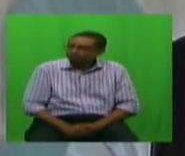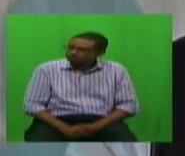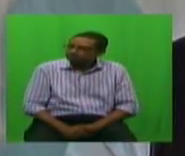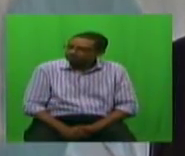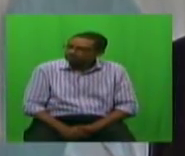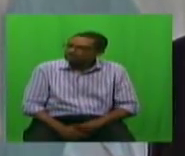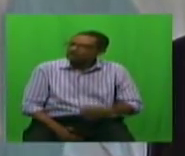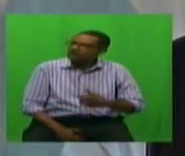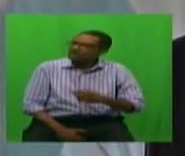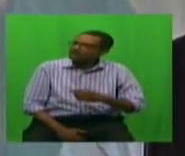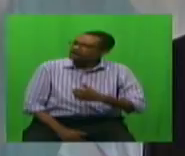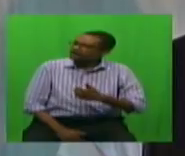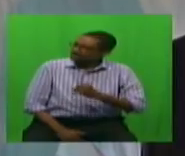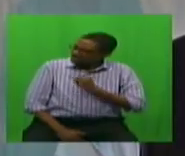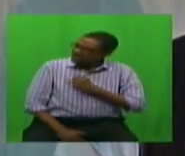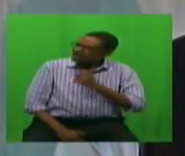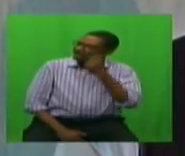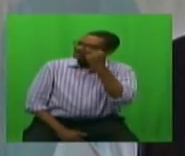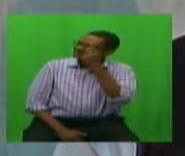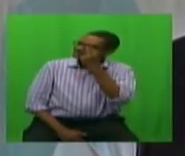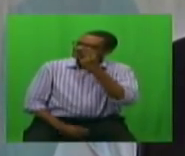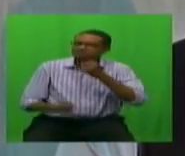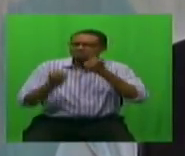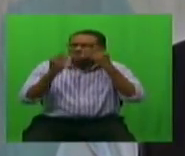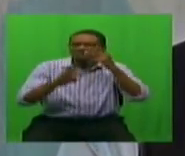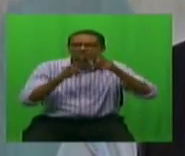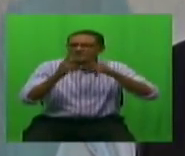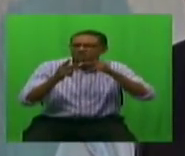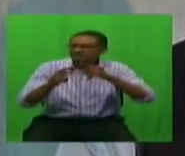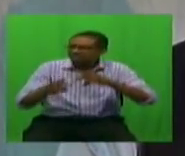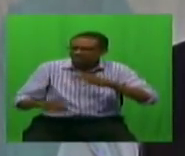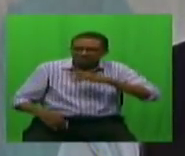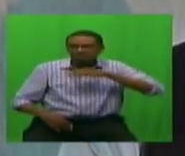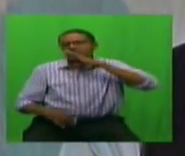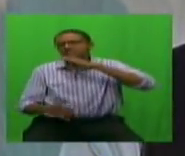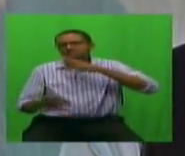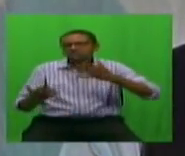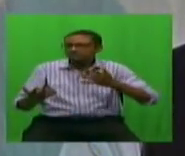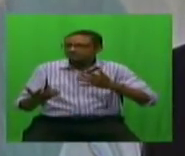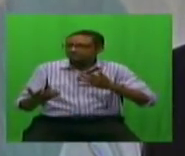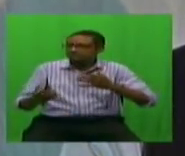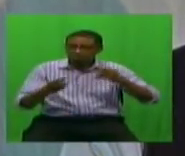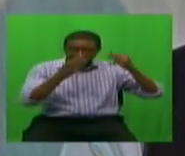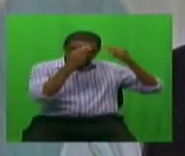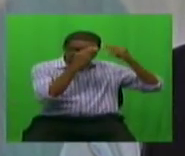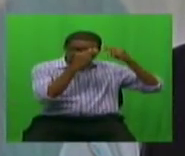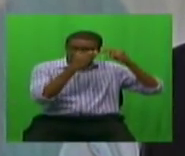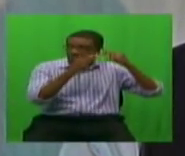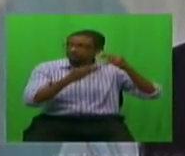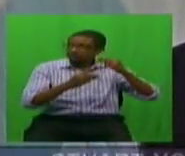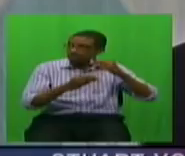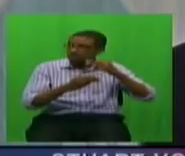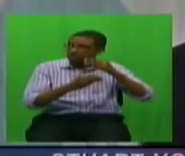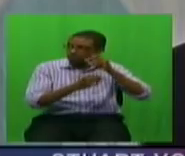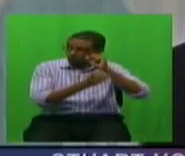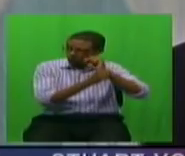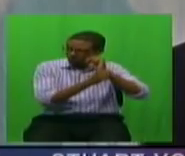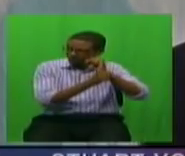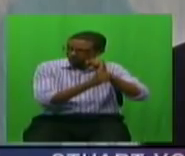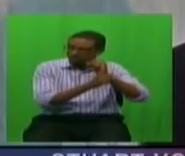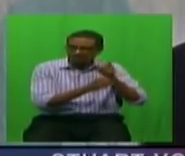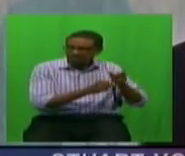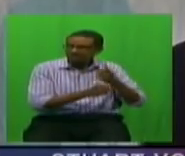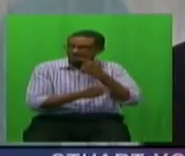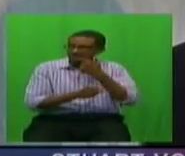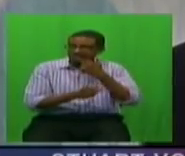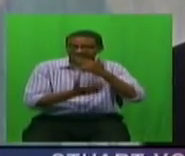can understand that there's a lot of frustration because, as Minister Sinanan has alluded to, in some of these